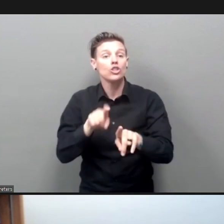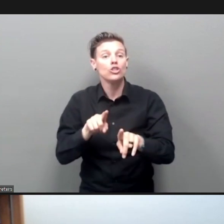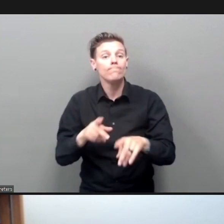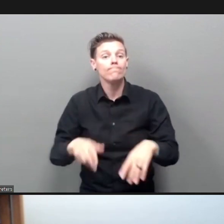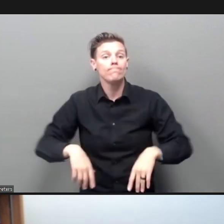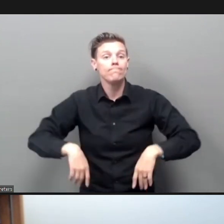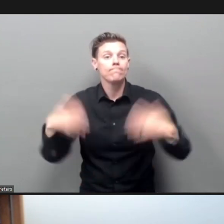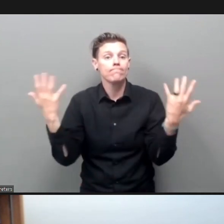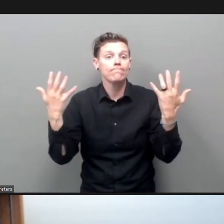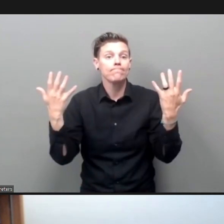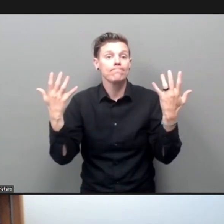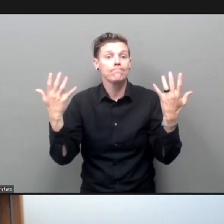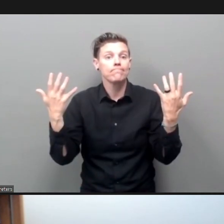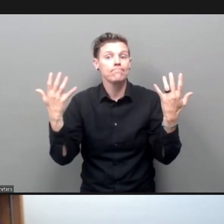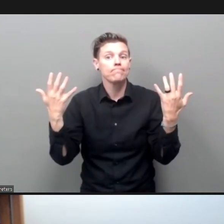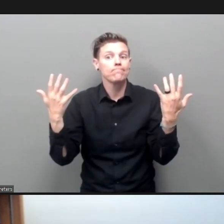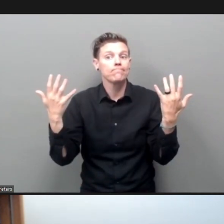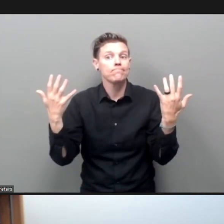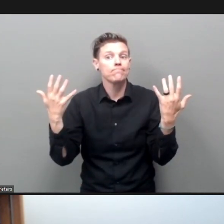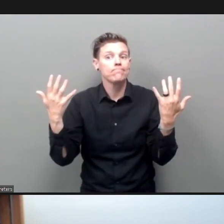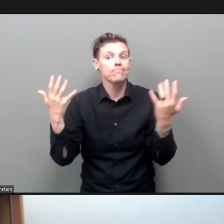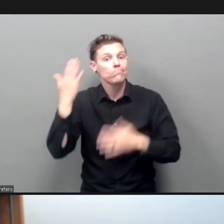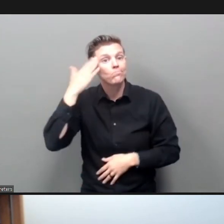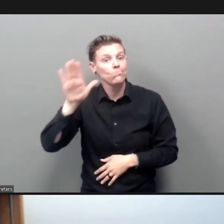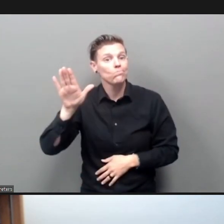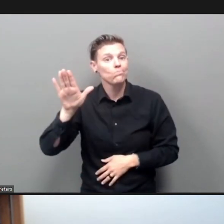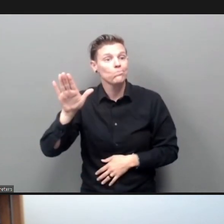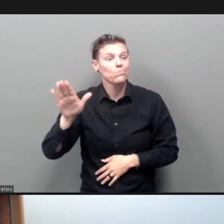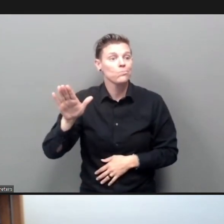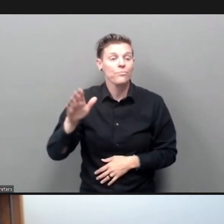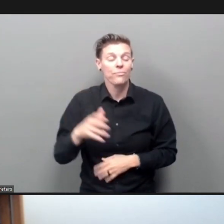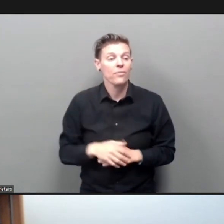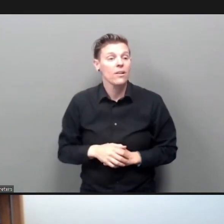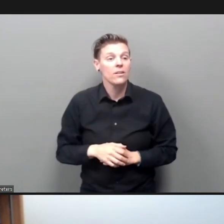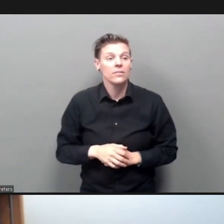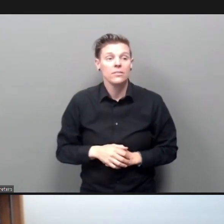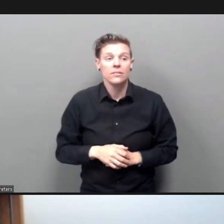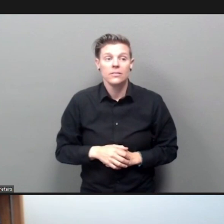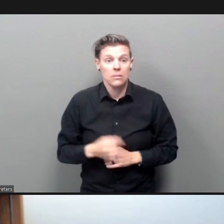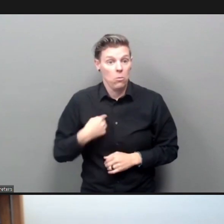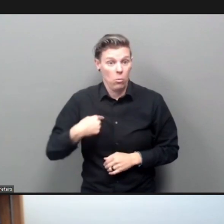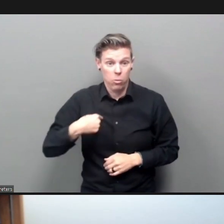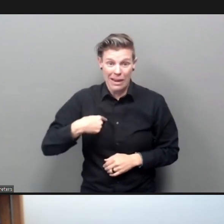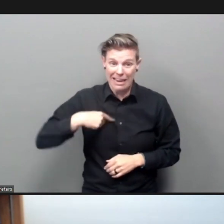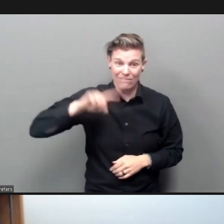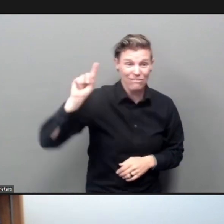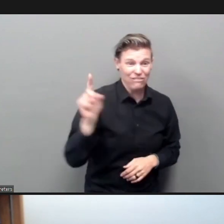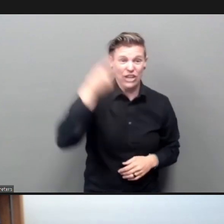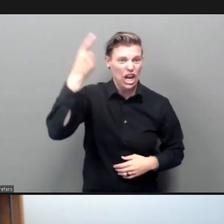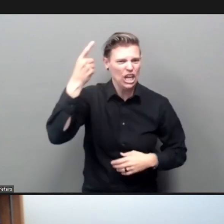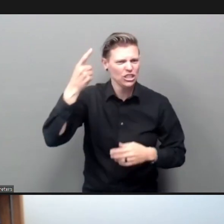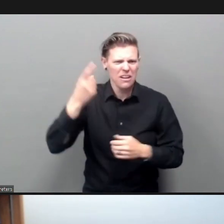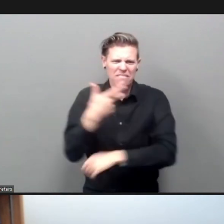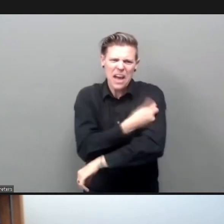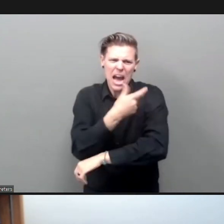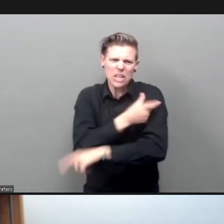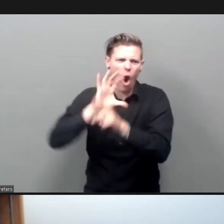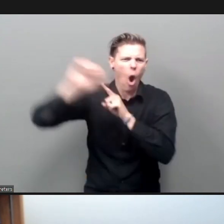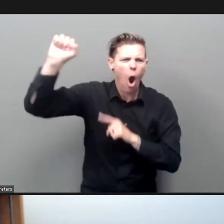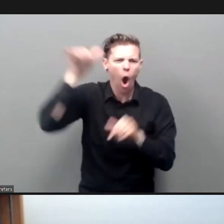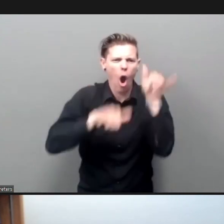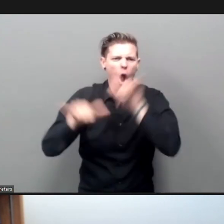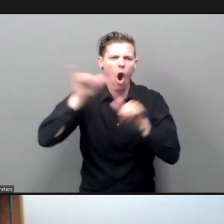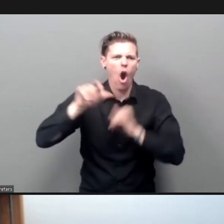Mexico was leading the country in vaccination initially. So we would be leading the country in waning immunity in